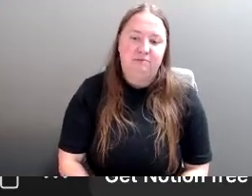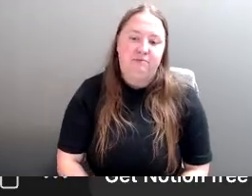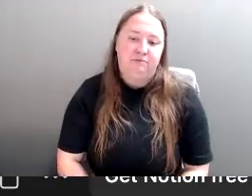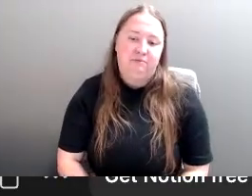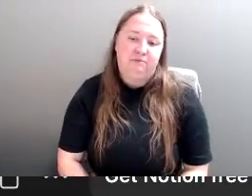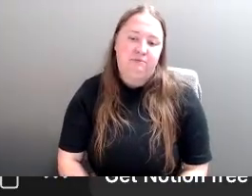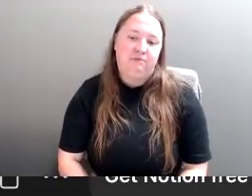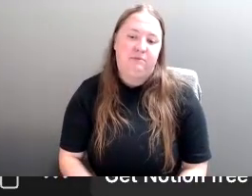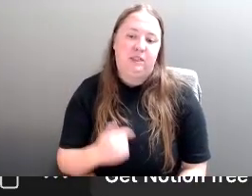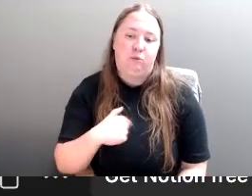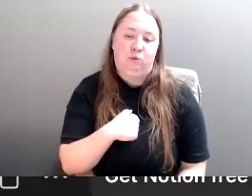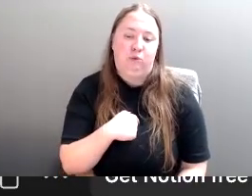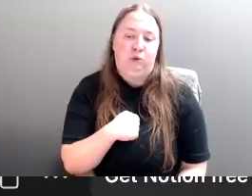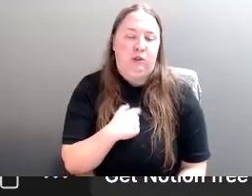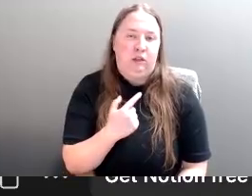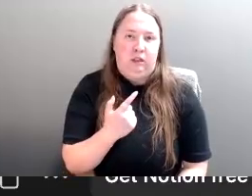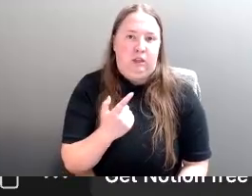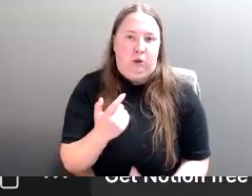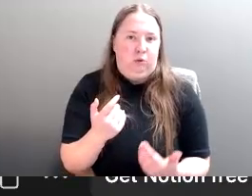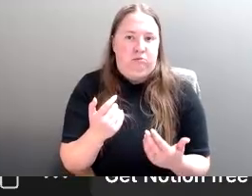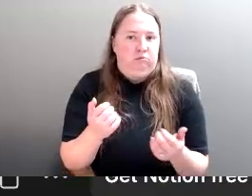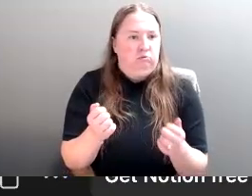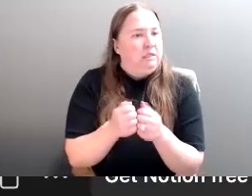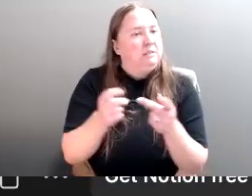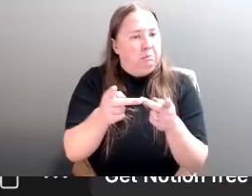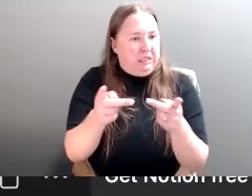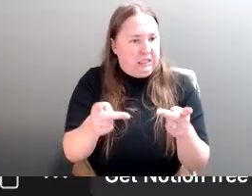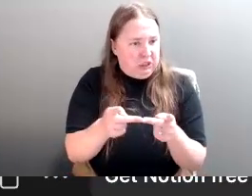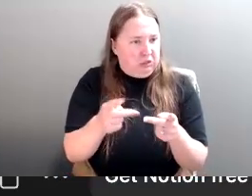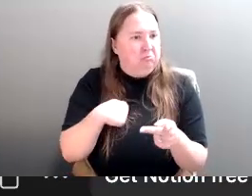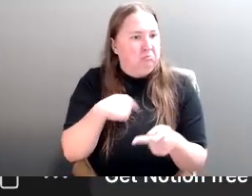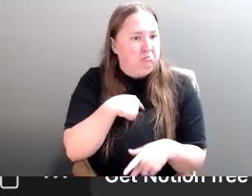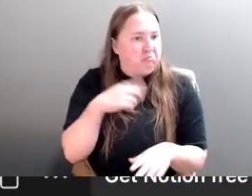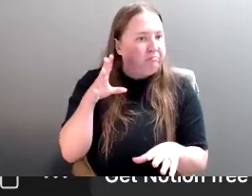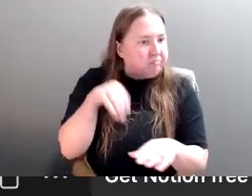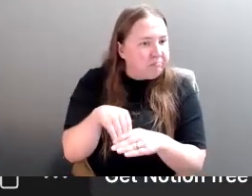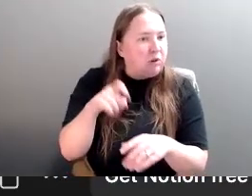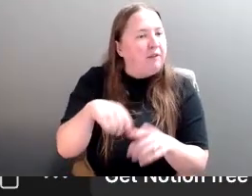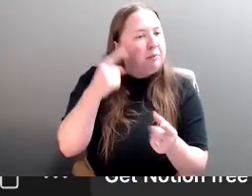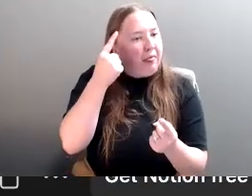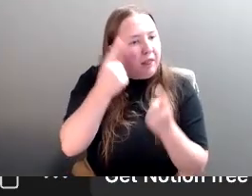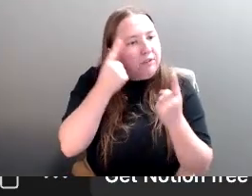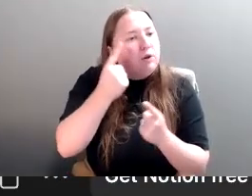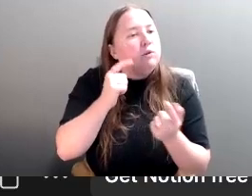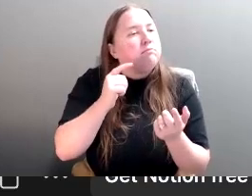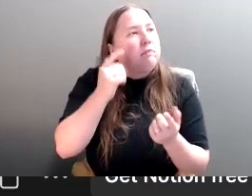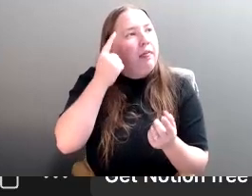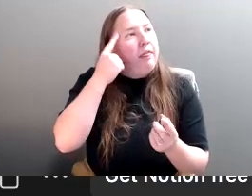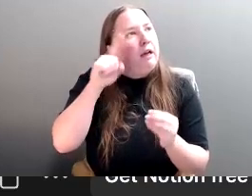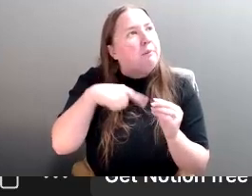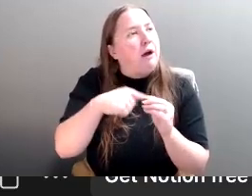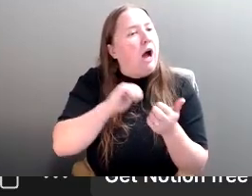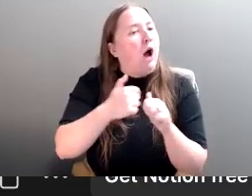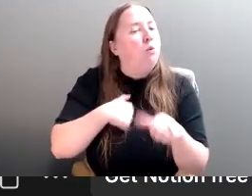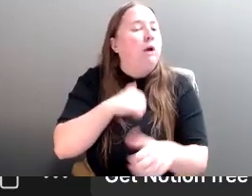I think we just have, I mean, with the position we're all in, we need to be thoughtful and think about how do we help.